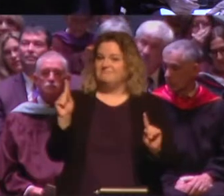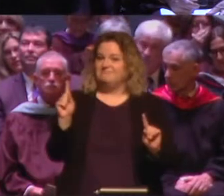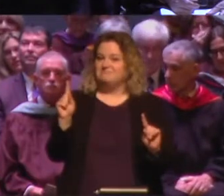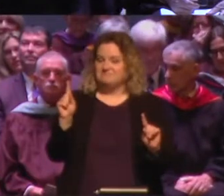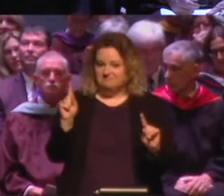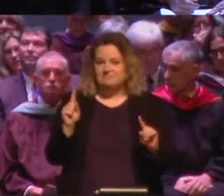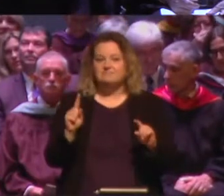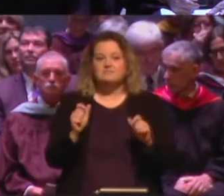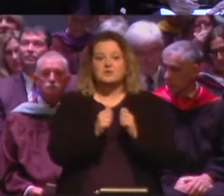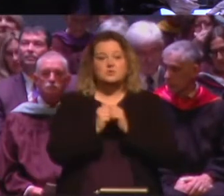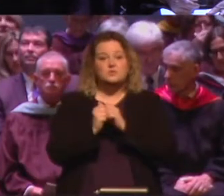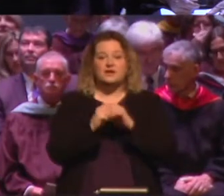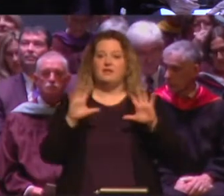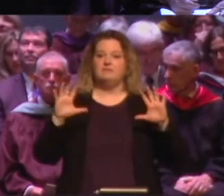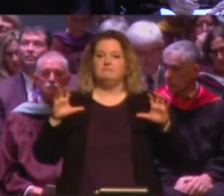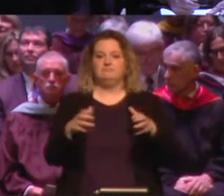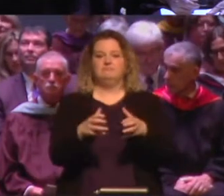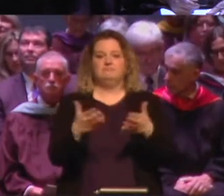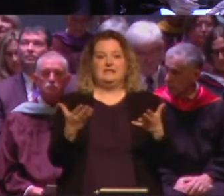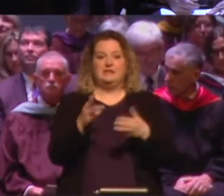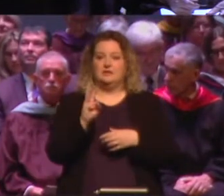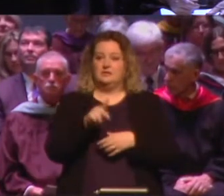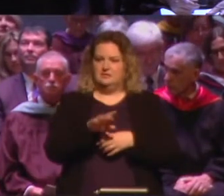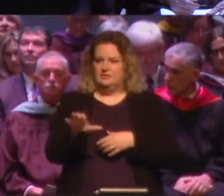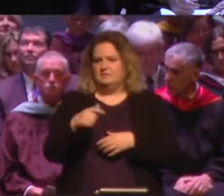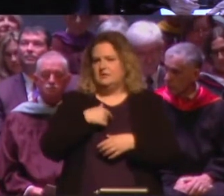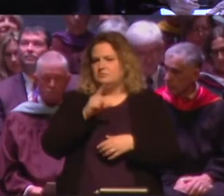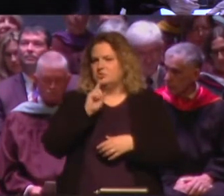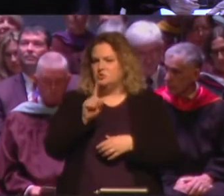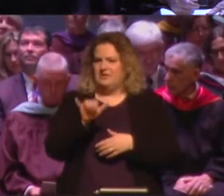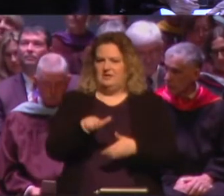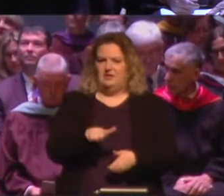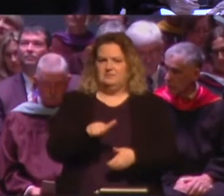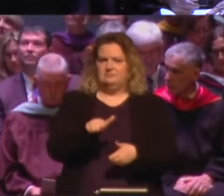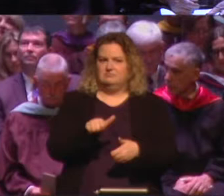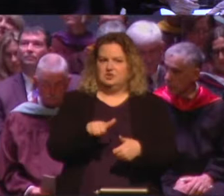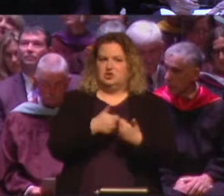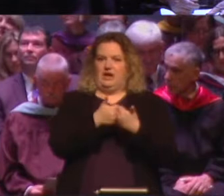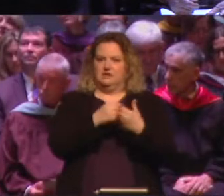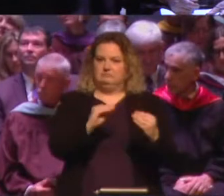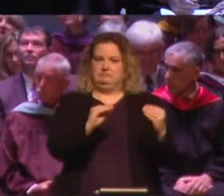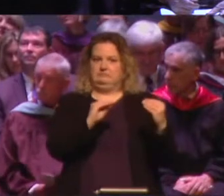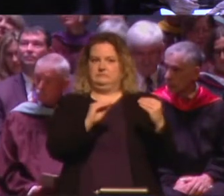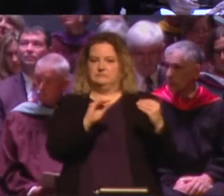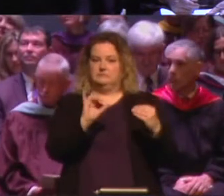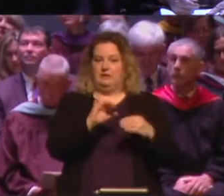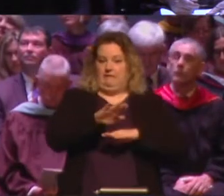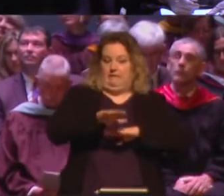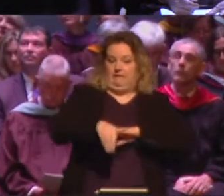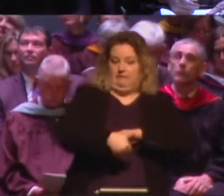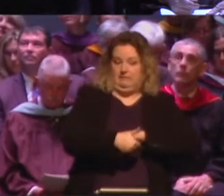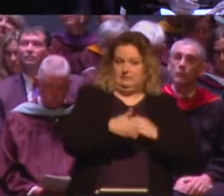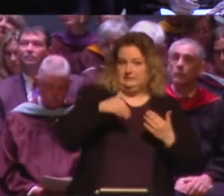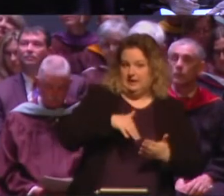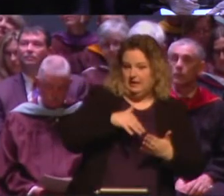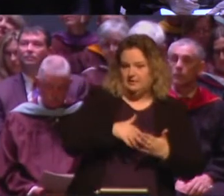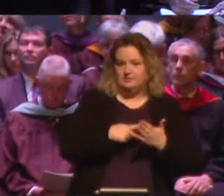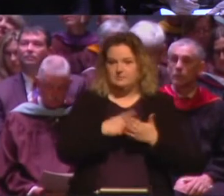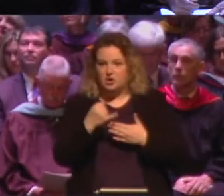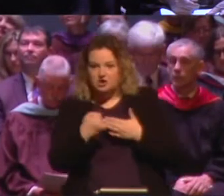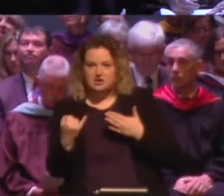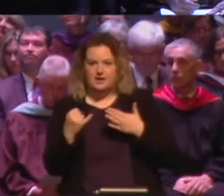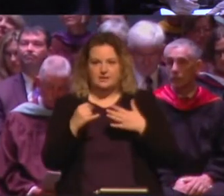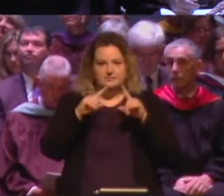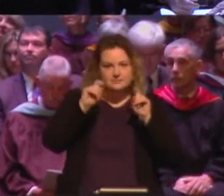Coming together here at Western Piedmont, I'm sure has taught us to face challenges like late night studying, projects, and